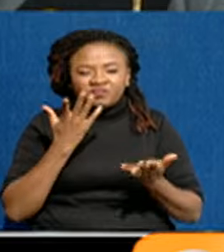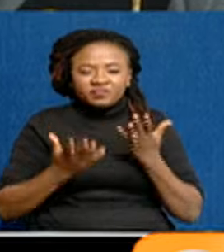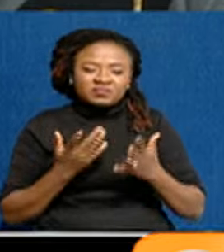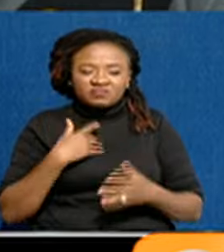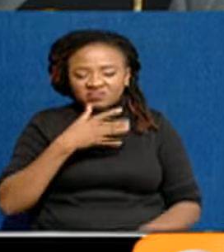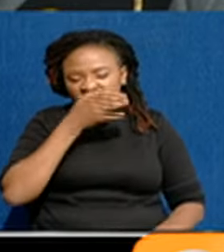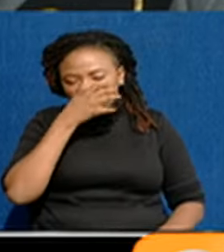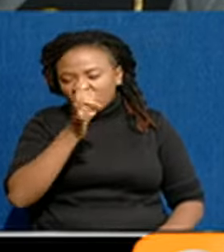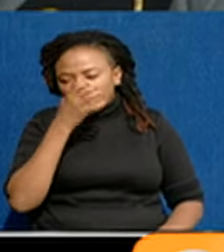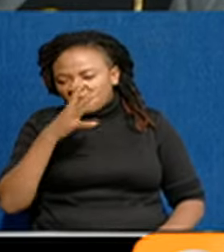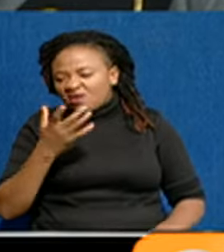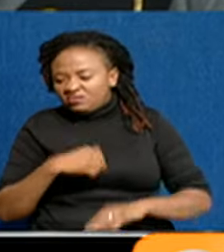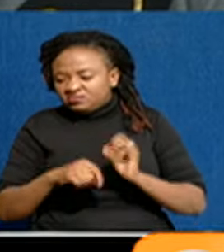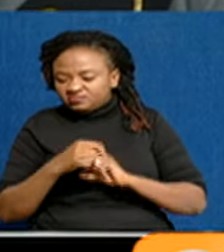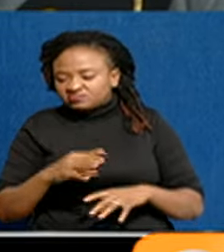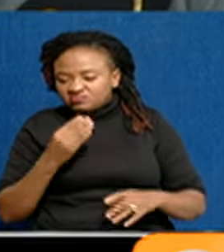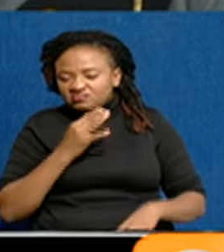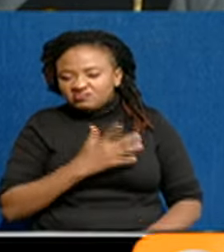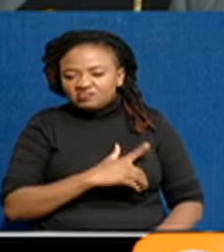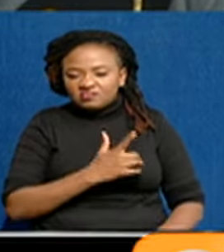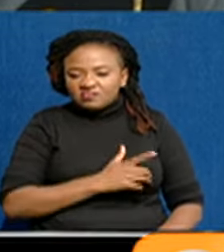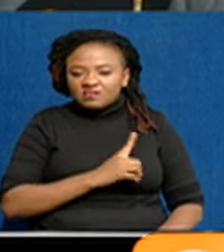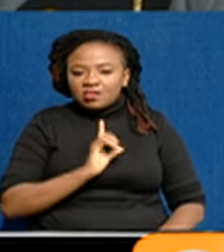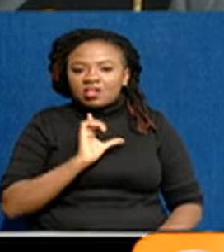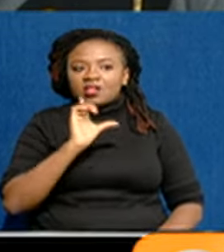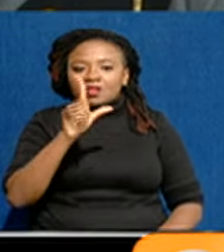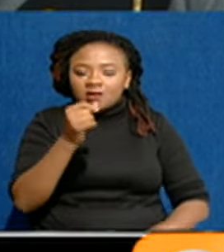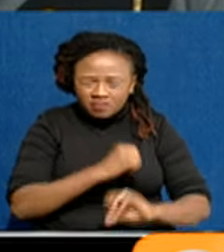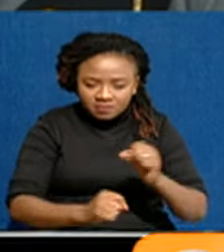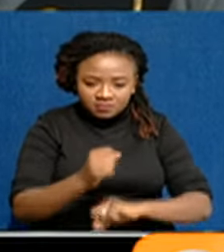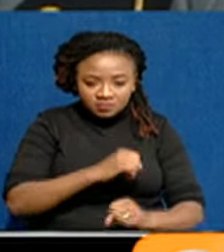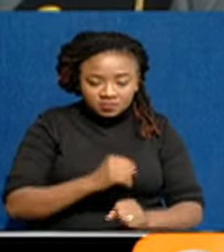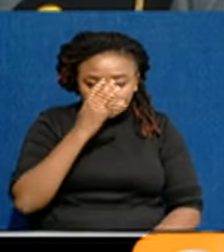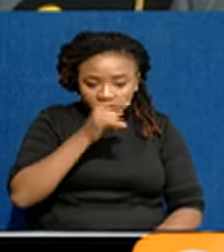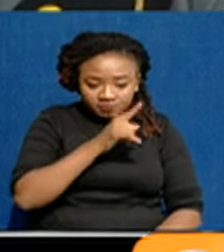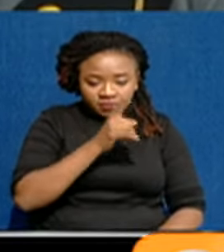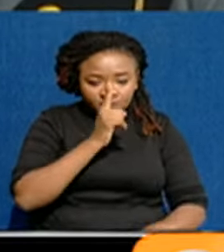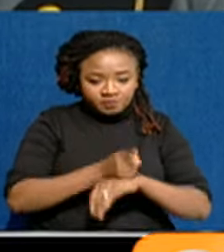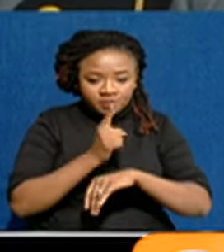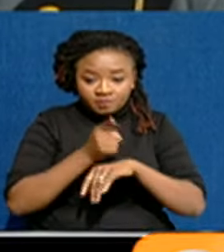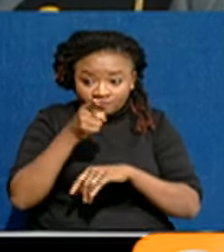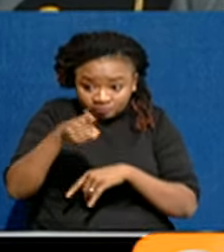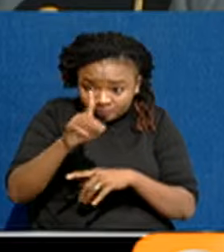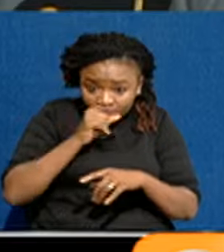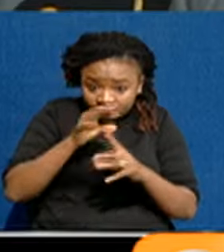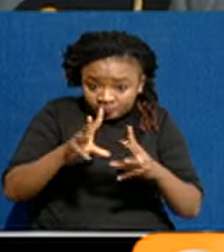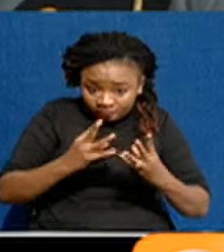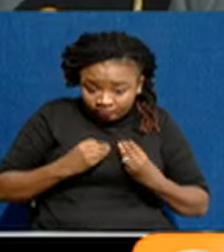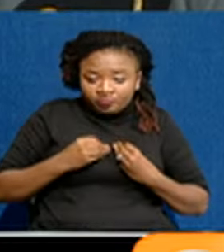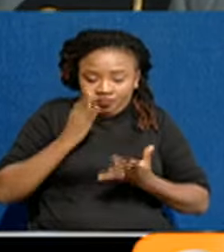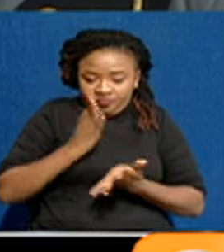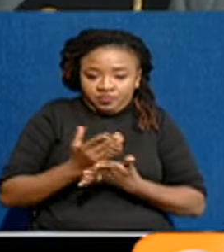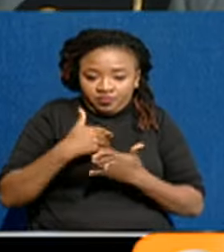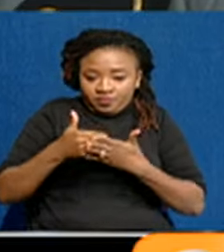that response time is then hampered? Because this was warned earlier on, and you've just admitted yourself saying that there was prior